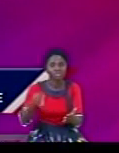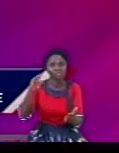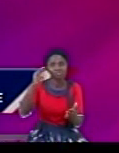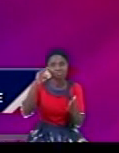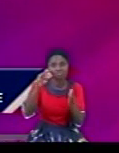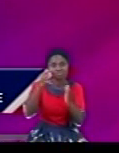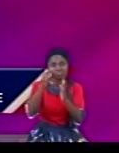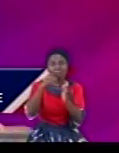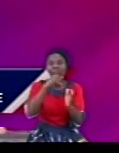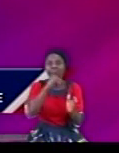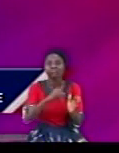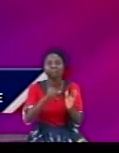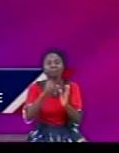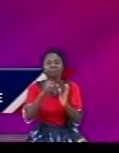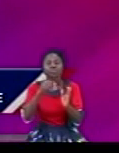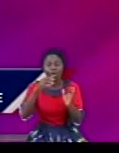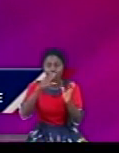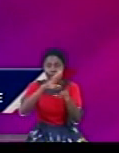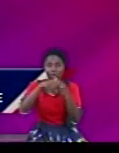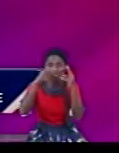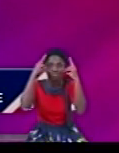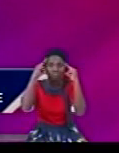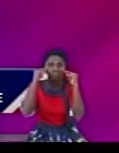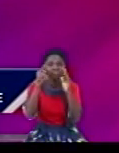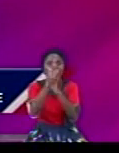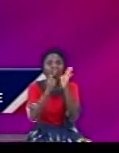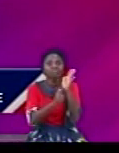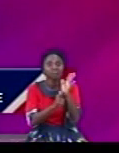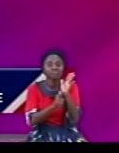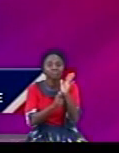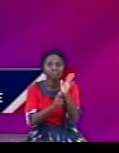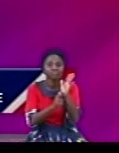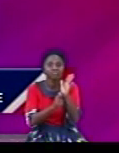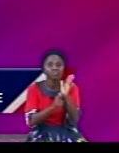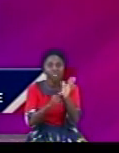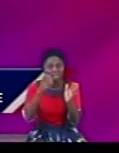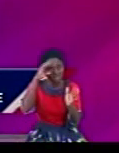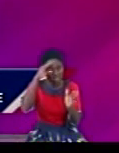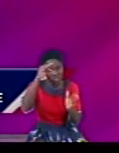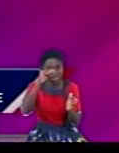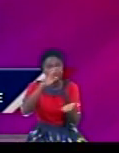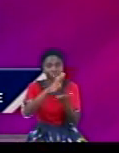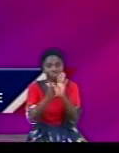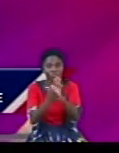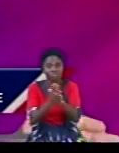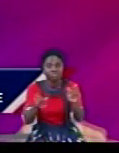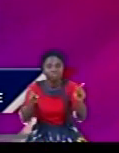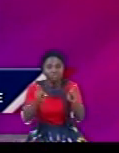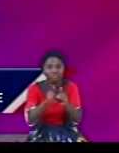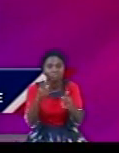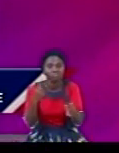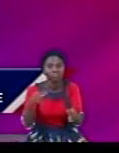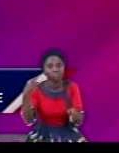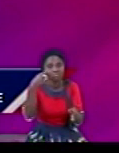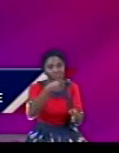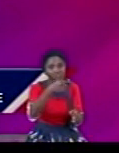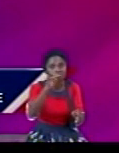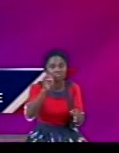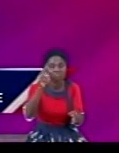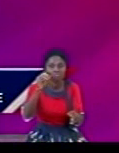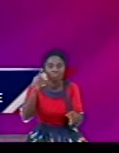a Gentile. He identified with them. He ate with them. He depended on Christ. He wanted them to depend